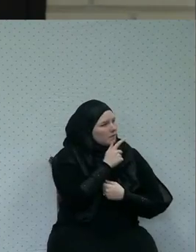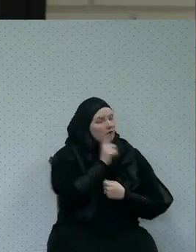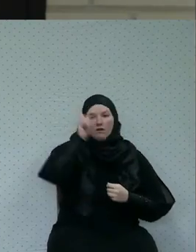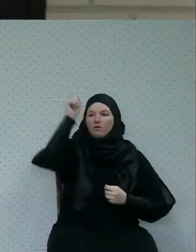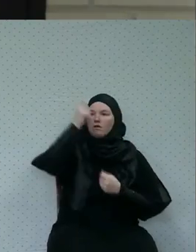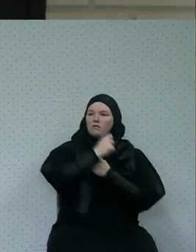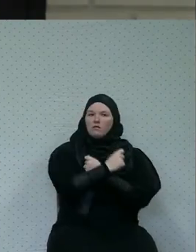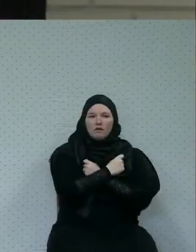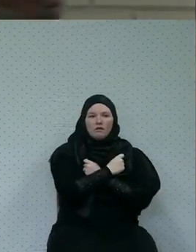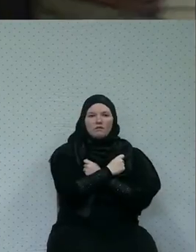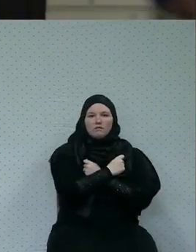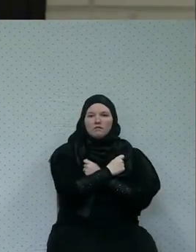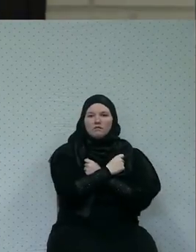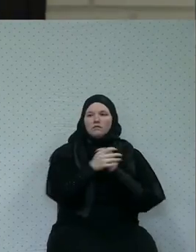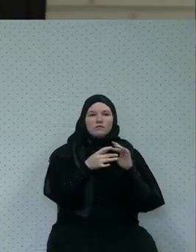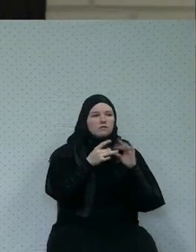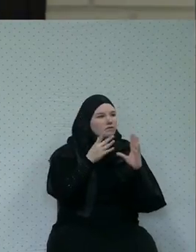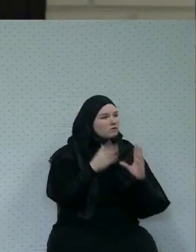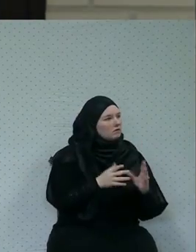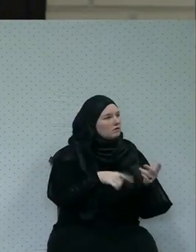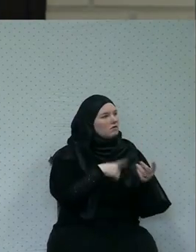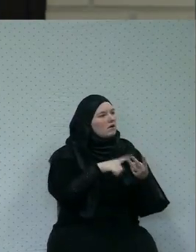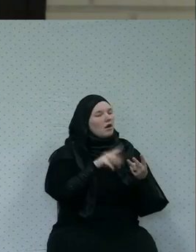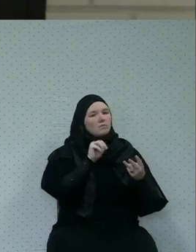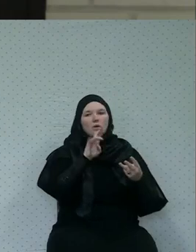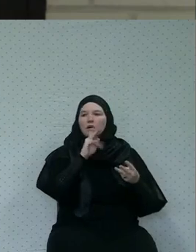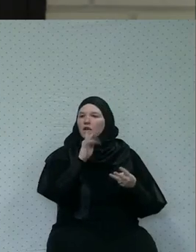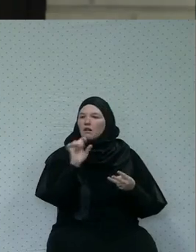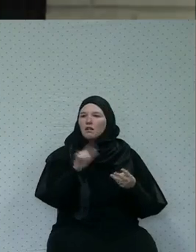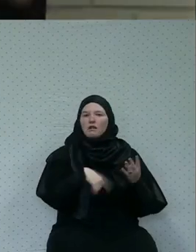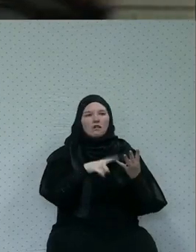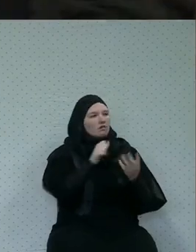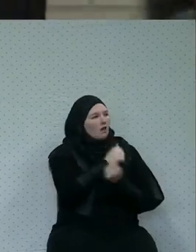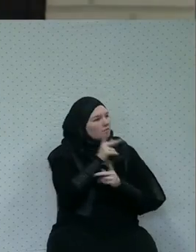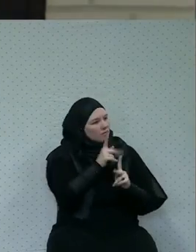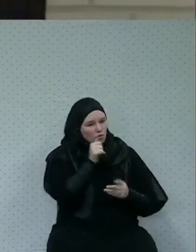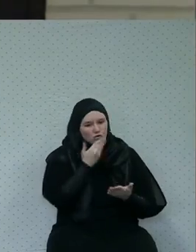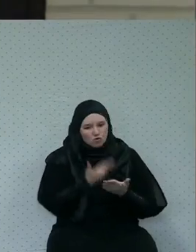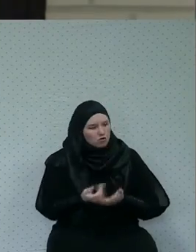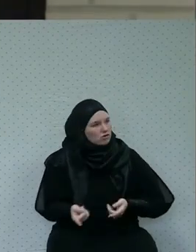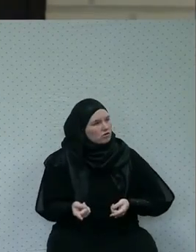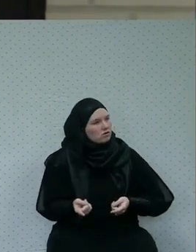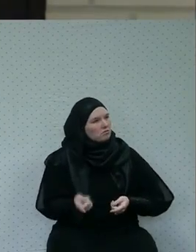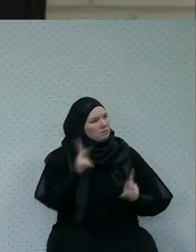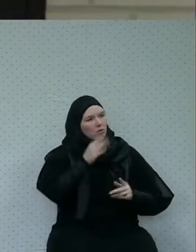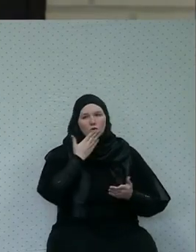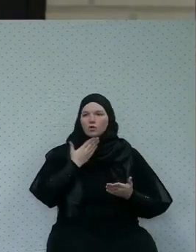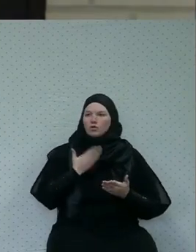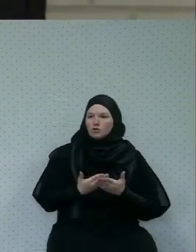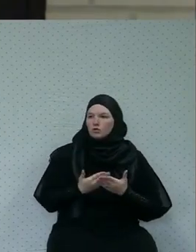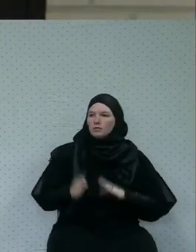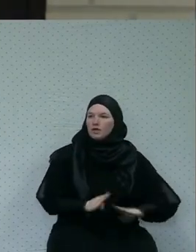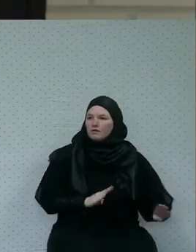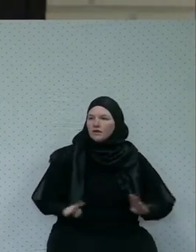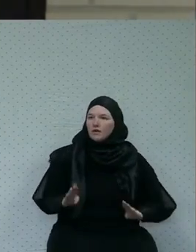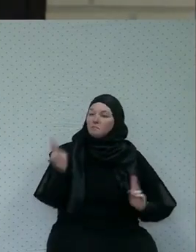loves al-muhsineen. He loves al-muttaqeen. He loves people who are righteous, people who are good, people who are